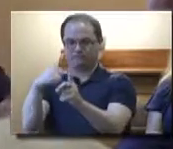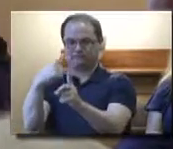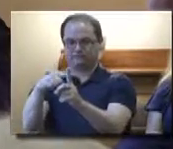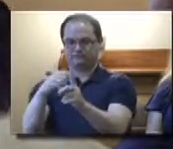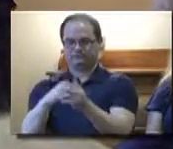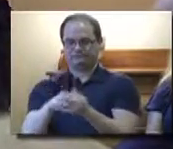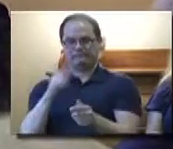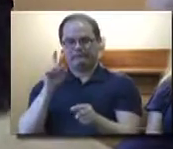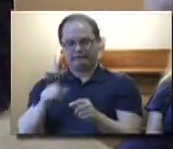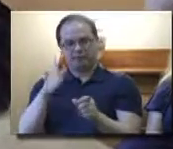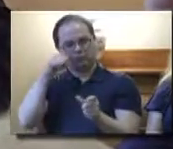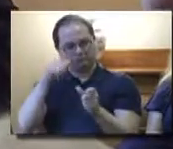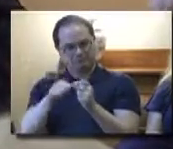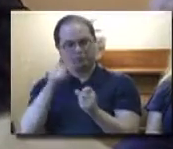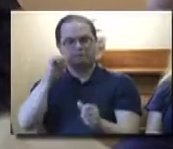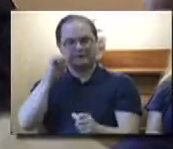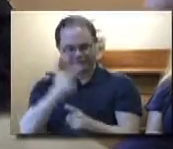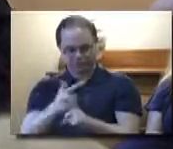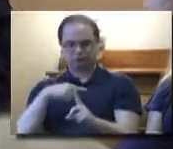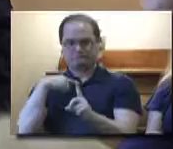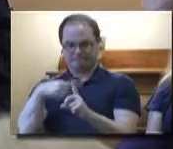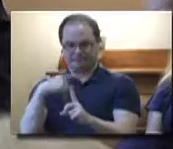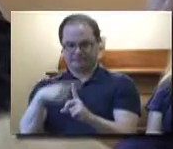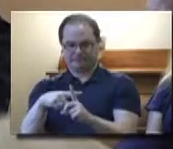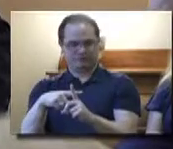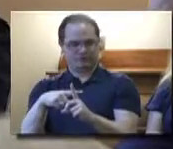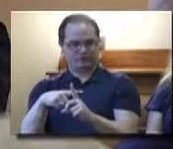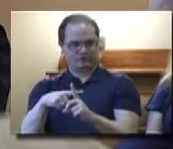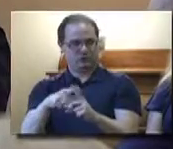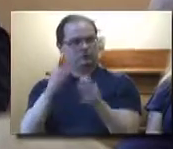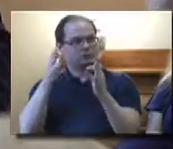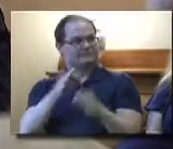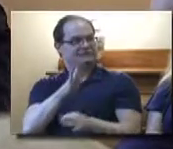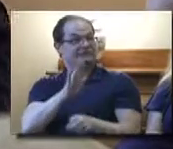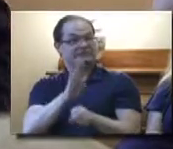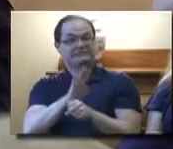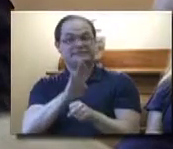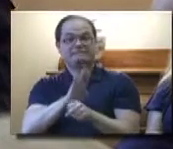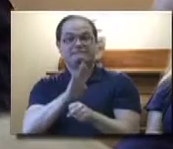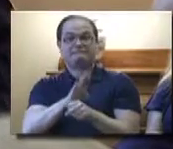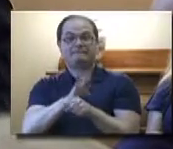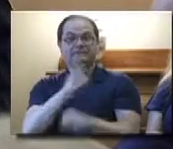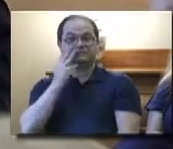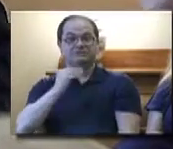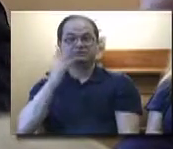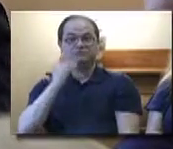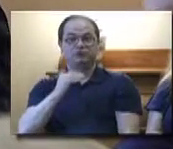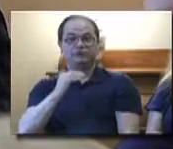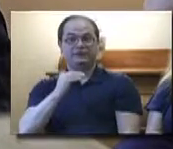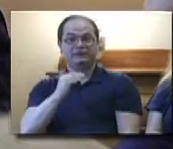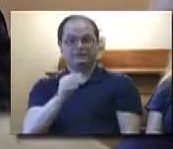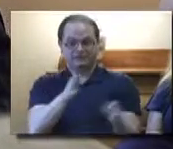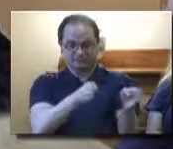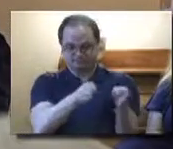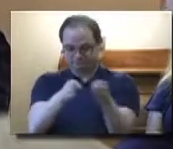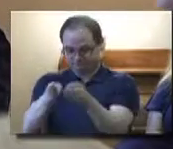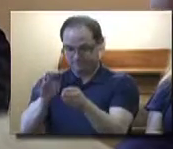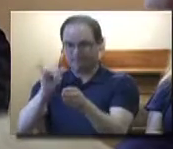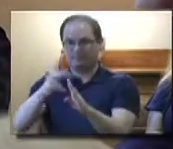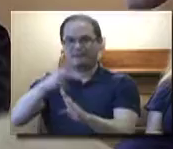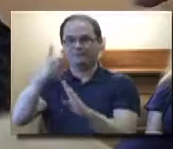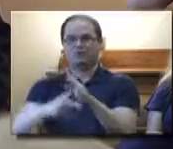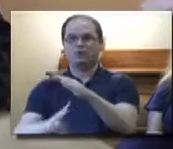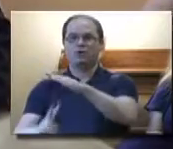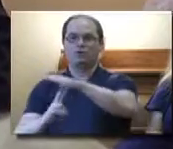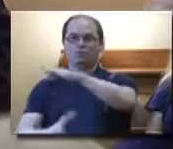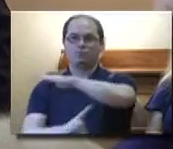his sister. And that's when he decided to turn his entrepreneurial skills toward the organization of the program